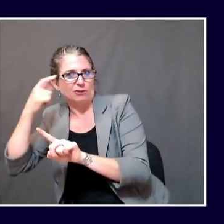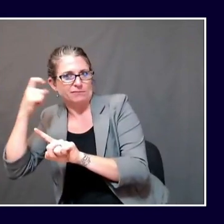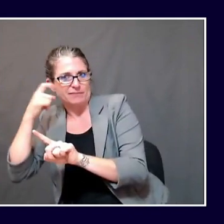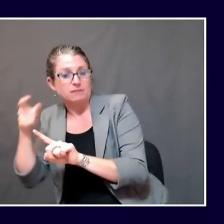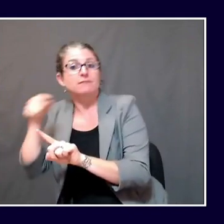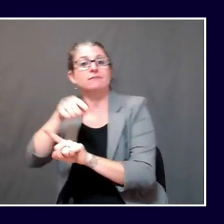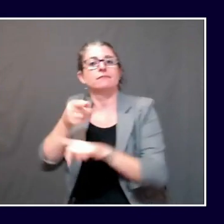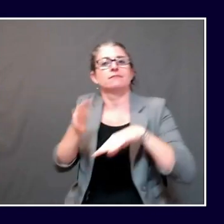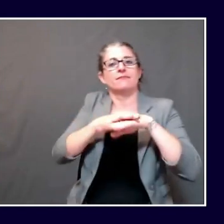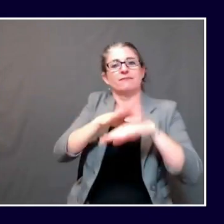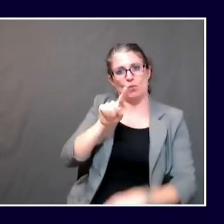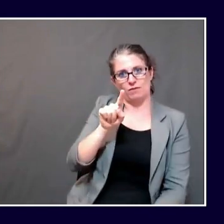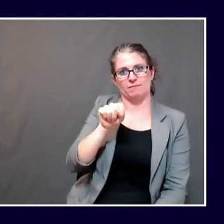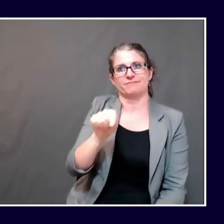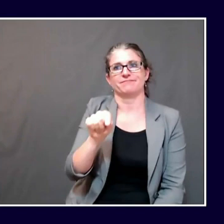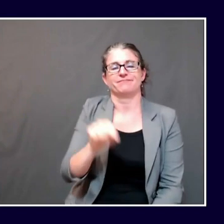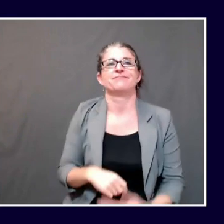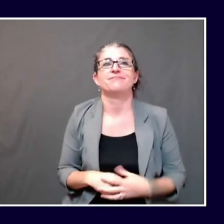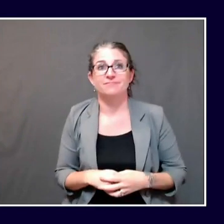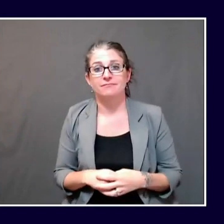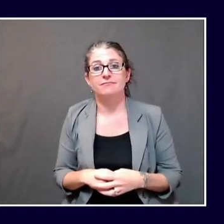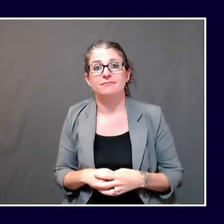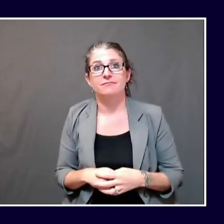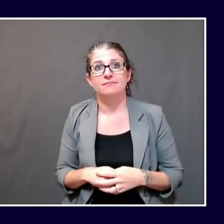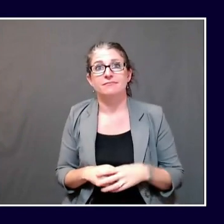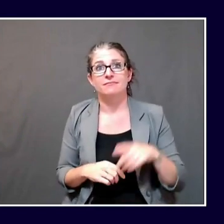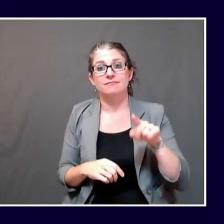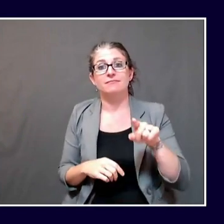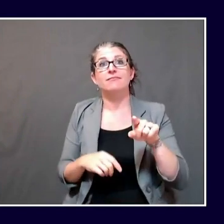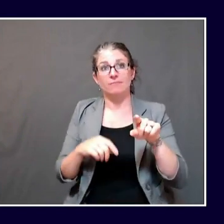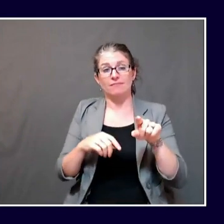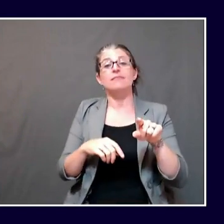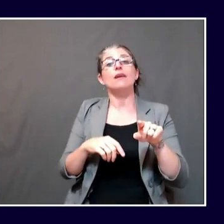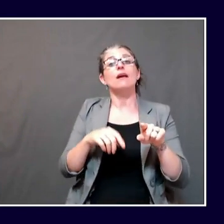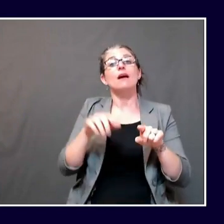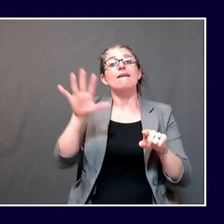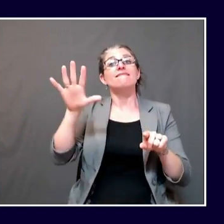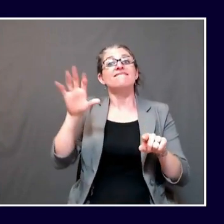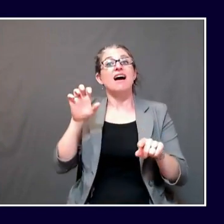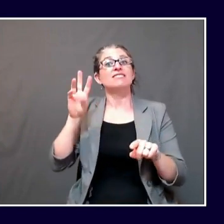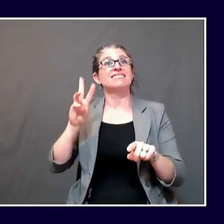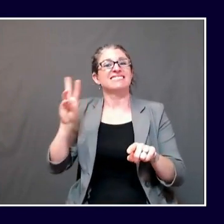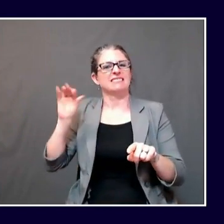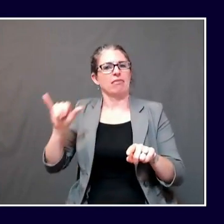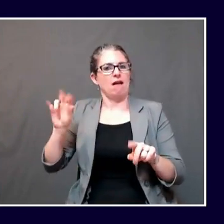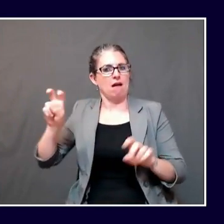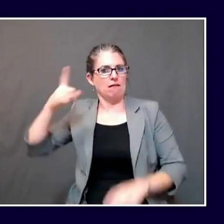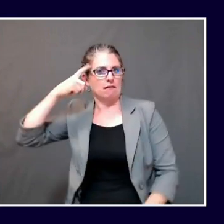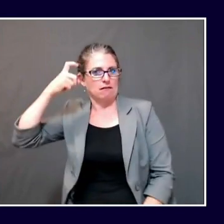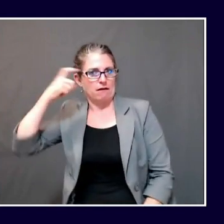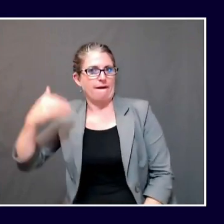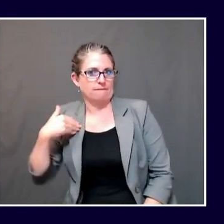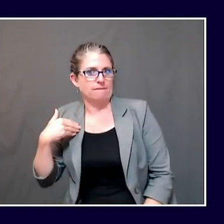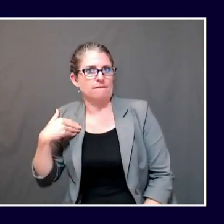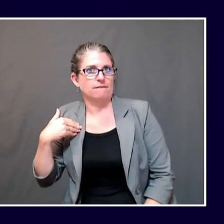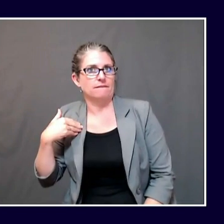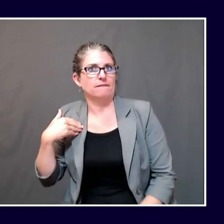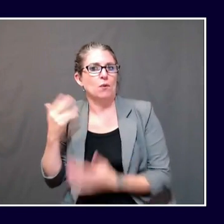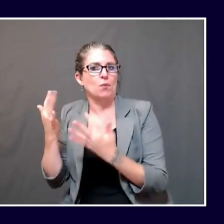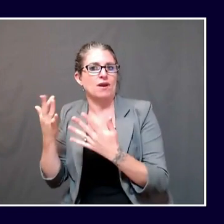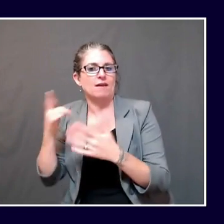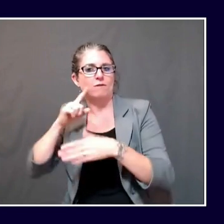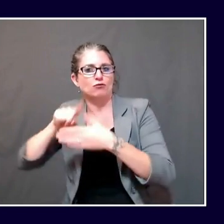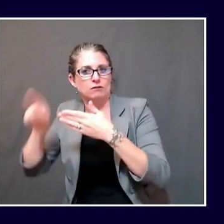of 1 case. Cumulatively, 451 individuals have been hospitalized, and right now in the